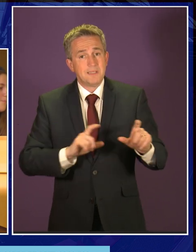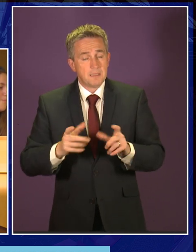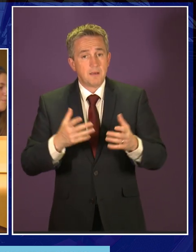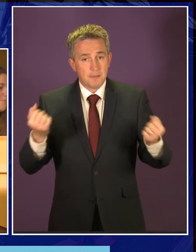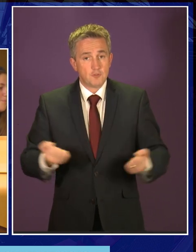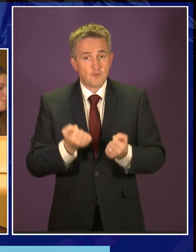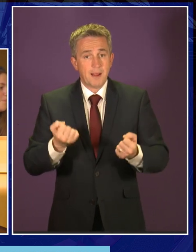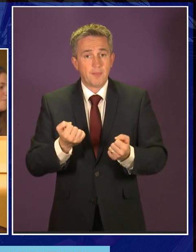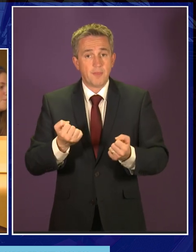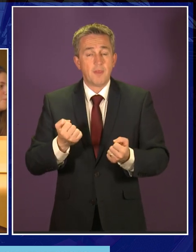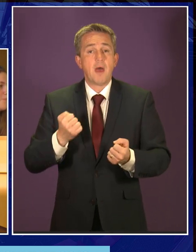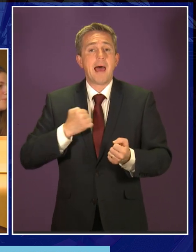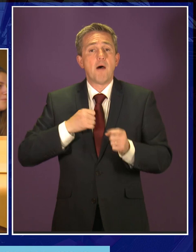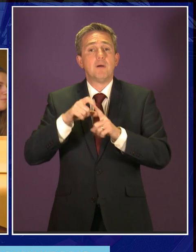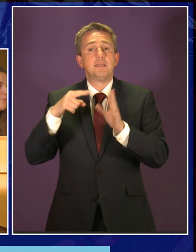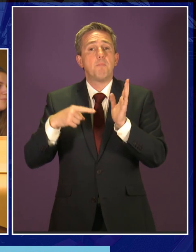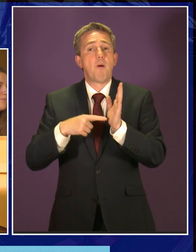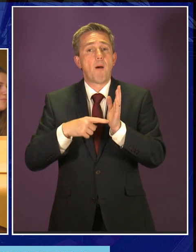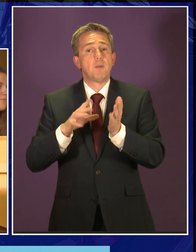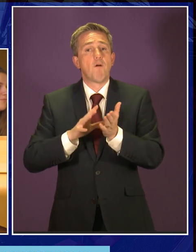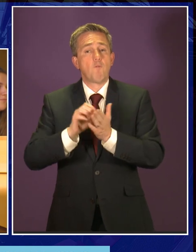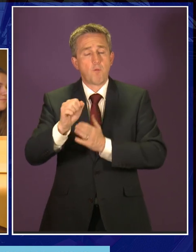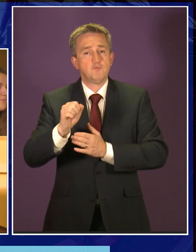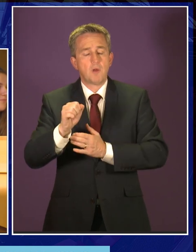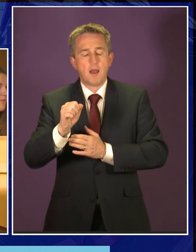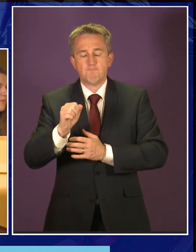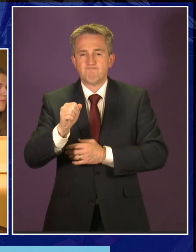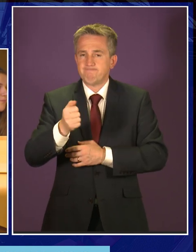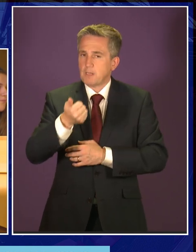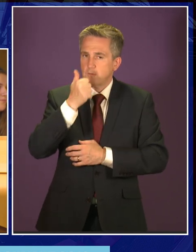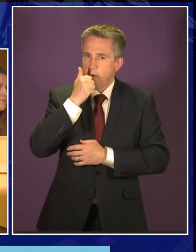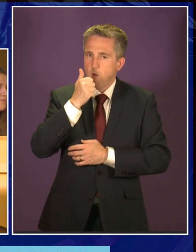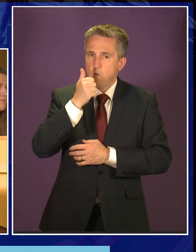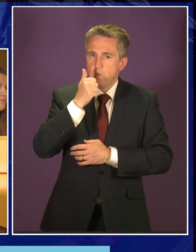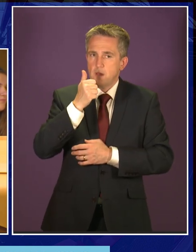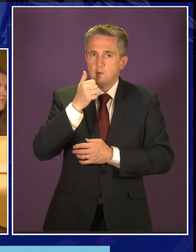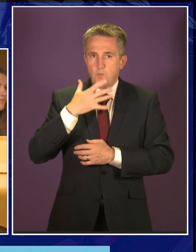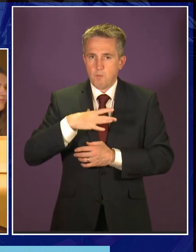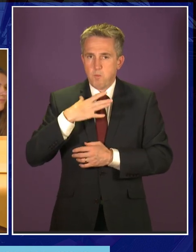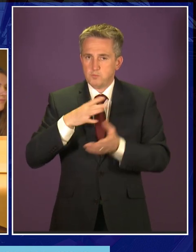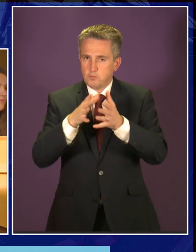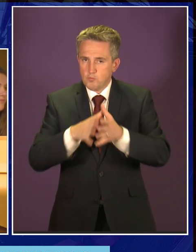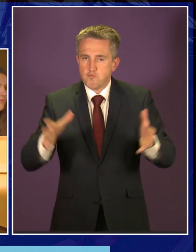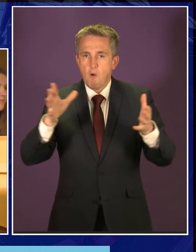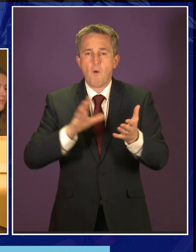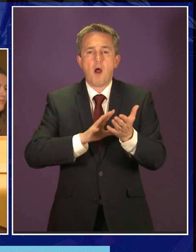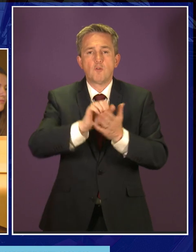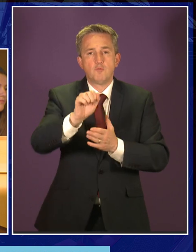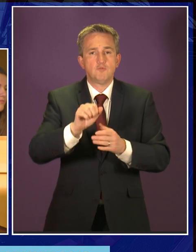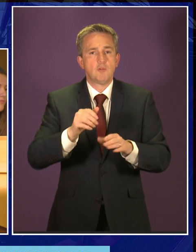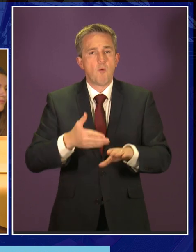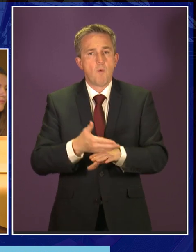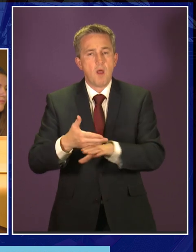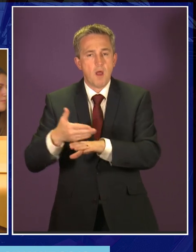the Department of Arts and Culture, have long realized that cultural industries is our golden economy. As a department,